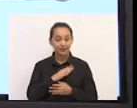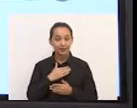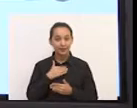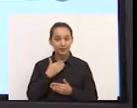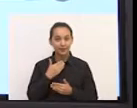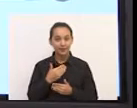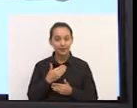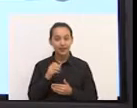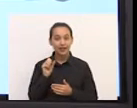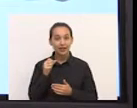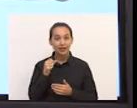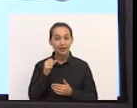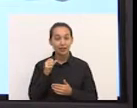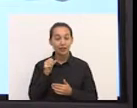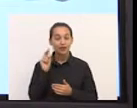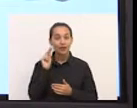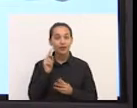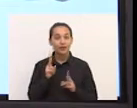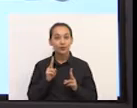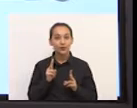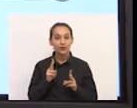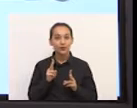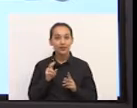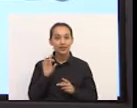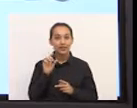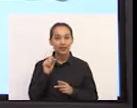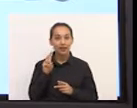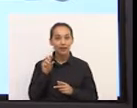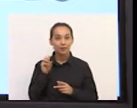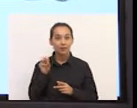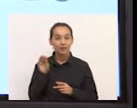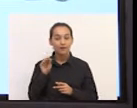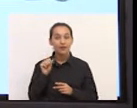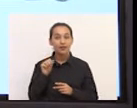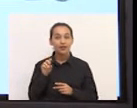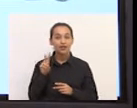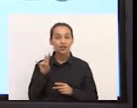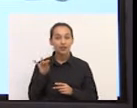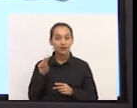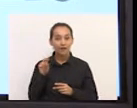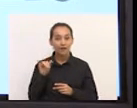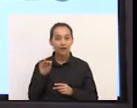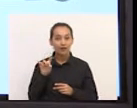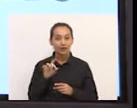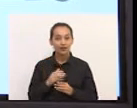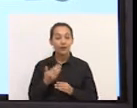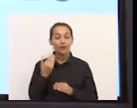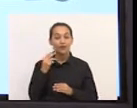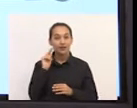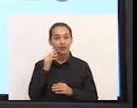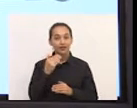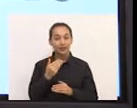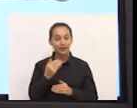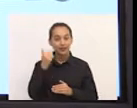esa adabiyot fan o'qituvchingiz Rahmat va Nilfar Nigmatullayevni bo'laman. O'tgan darsimizda esingizda